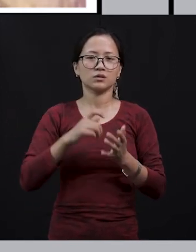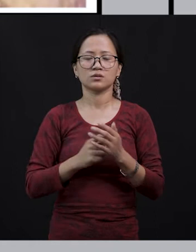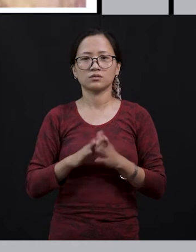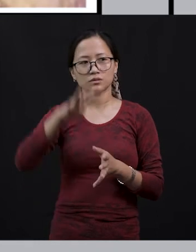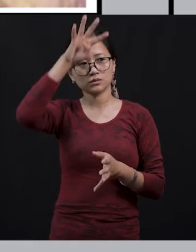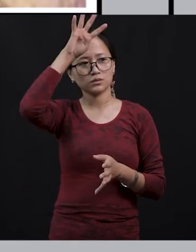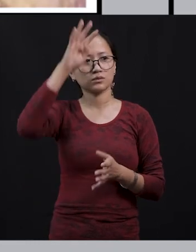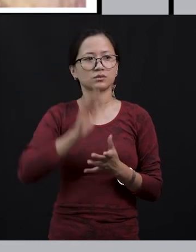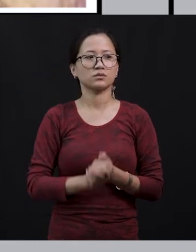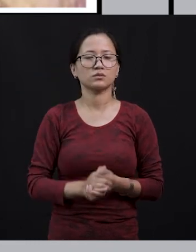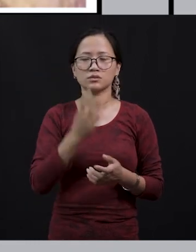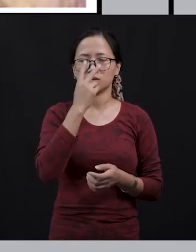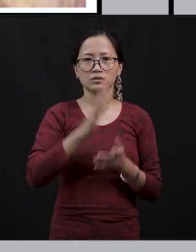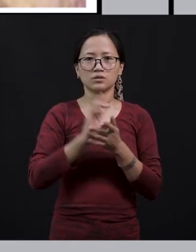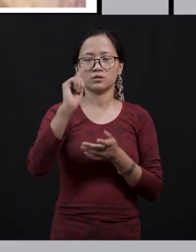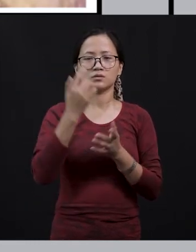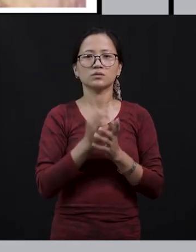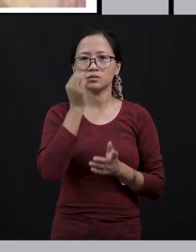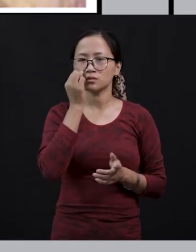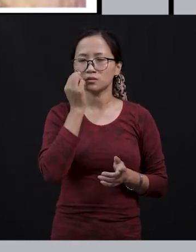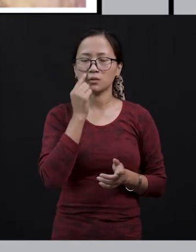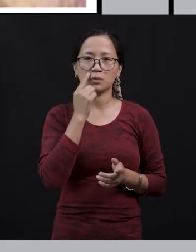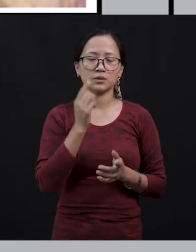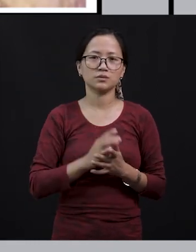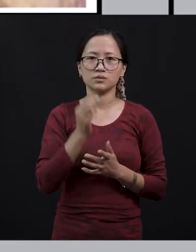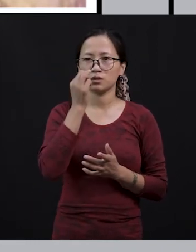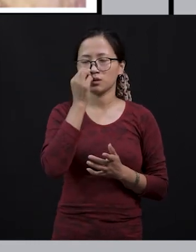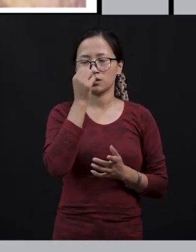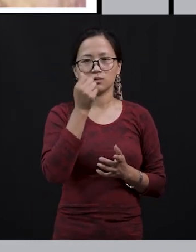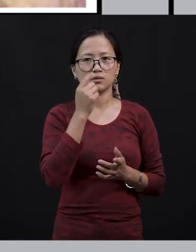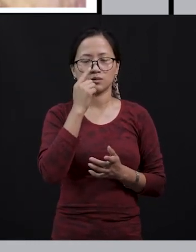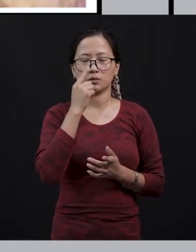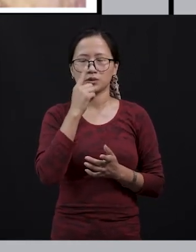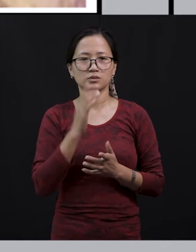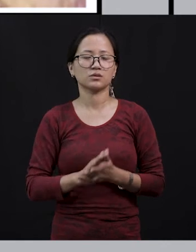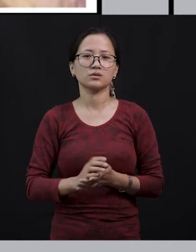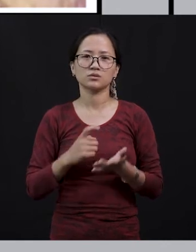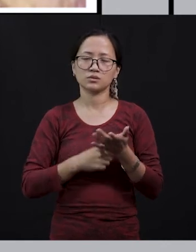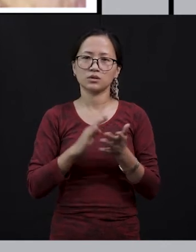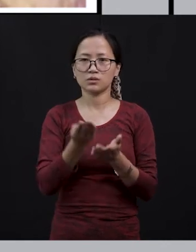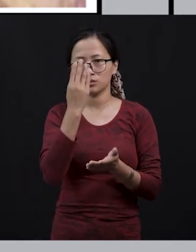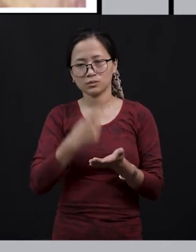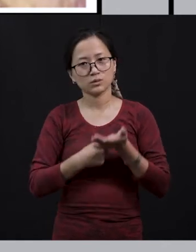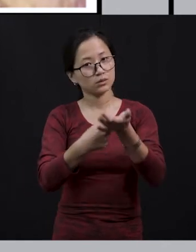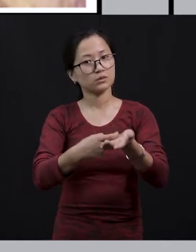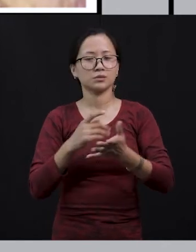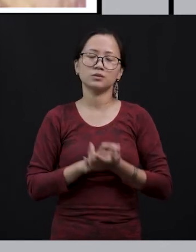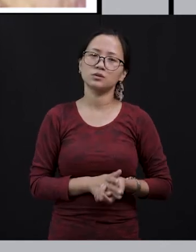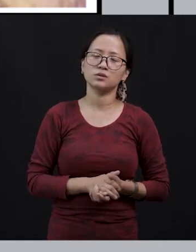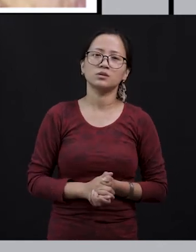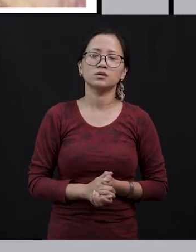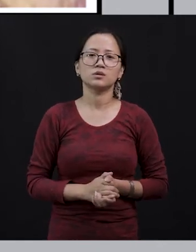throne. But see, this is the first woman that we have, especially a Muslim ruler who is a woman,